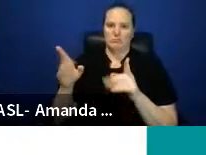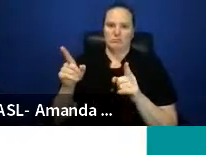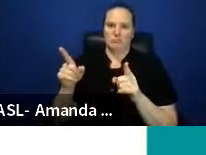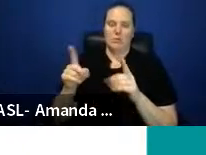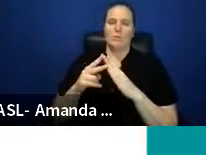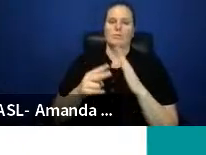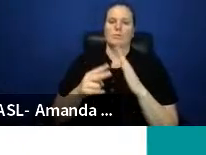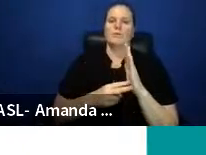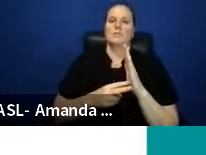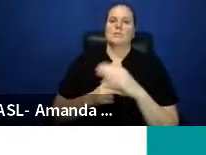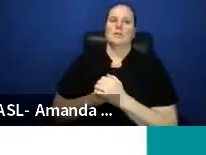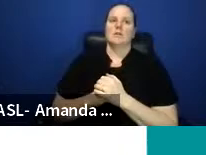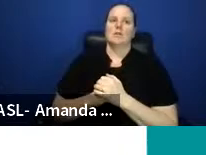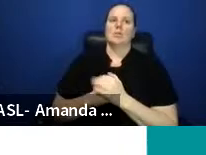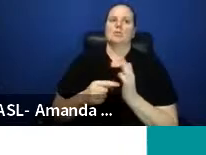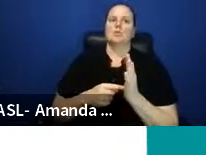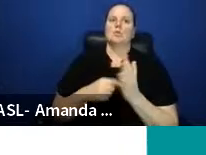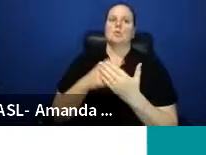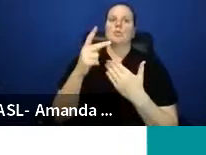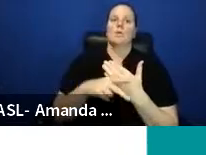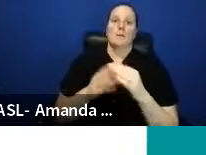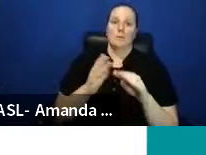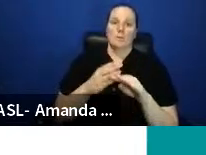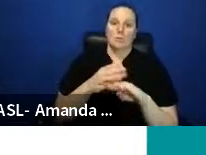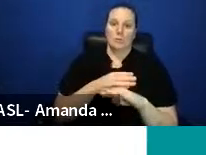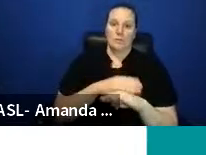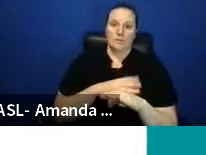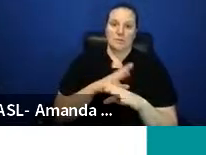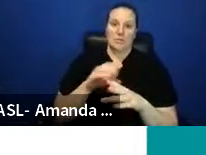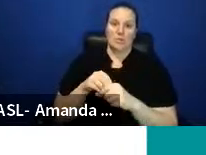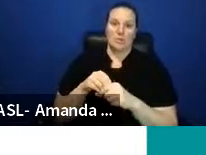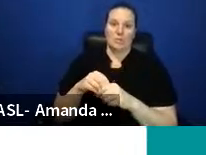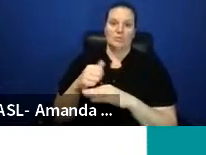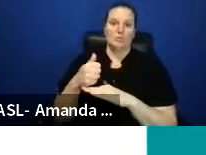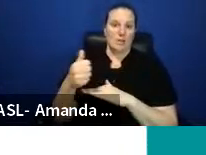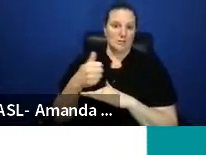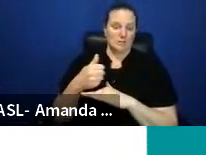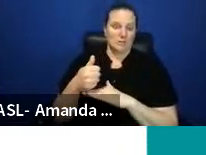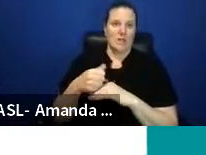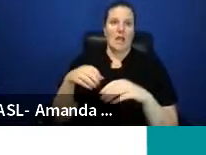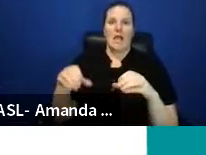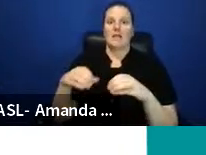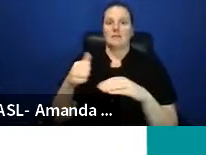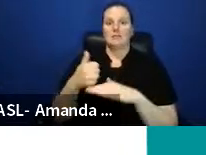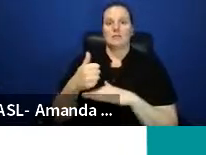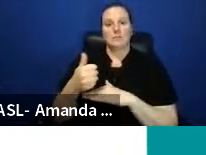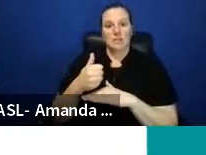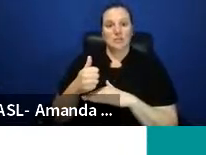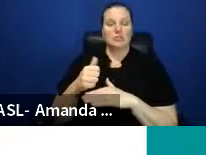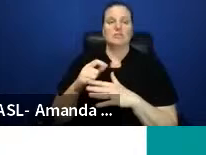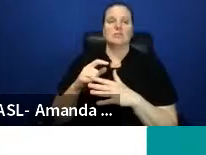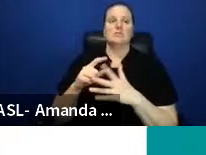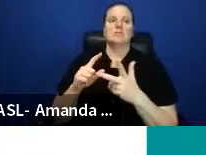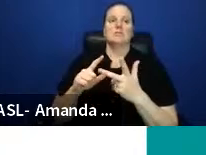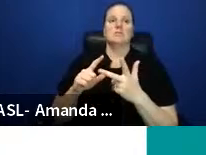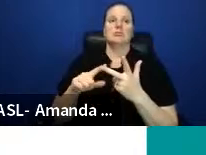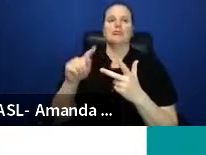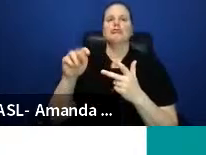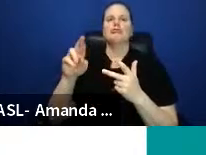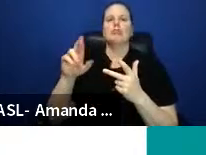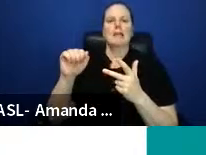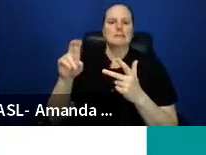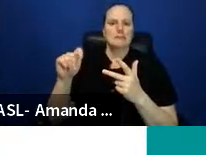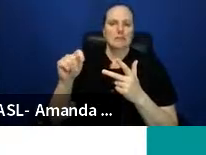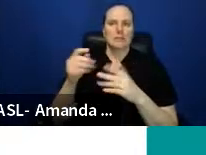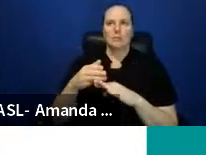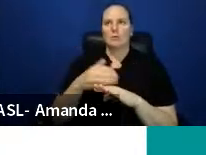to the program improvements, as including the transit, active transportation, the lane interchange